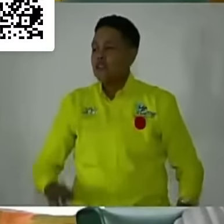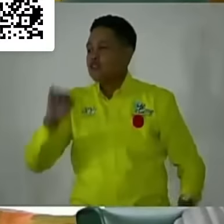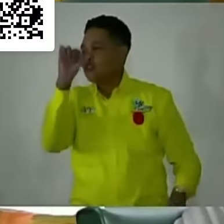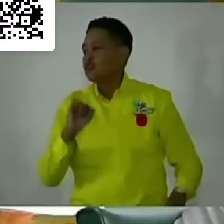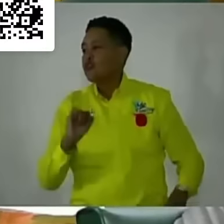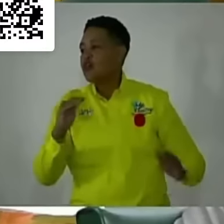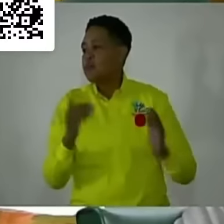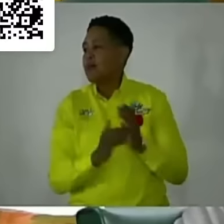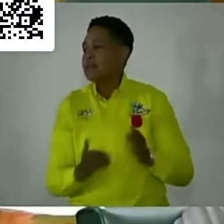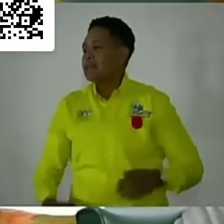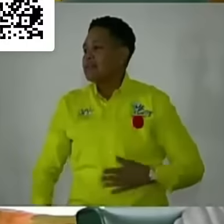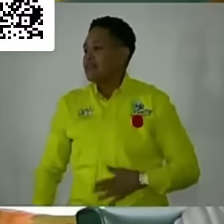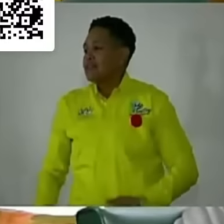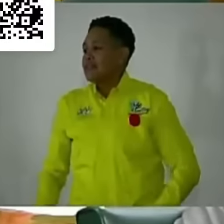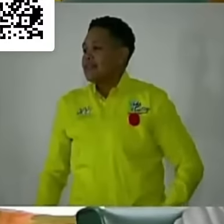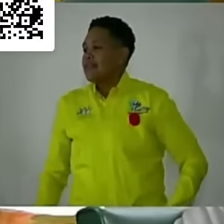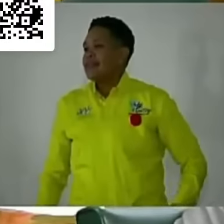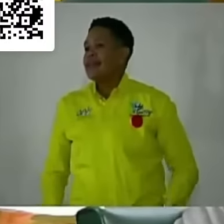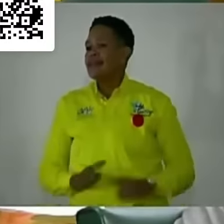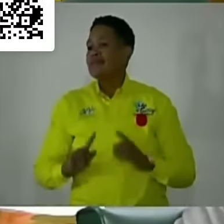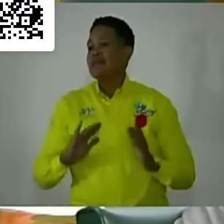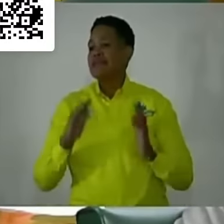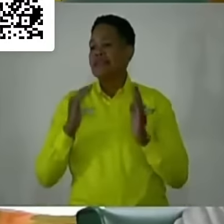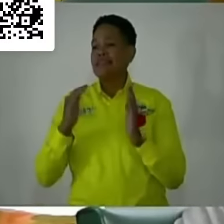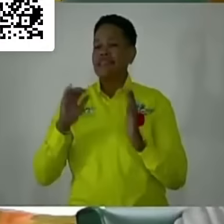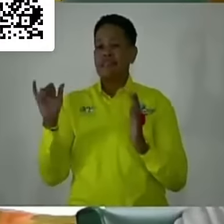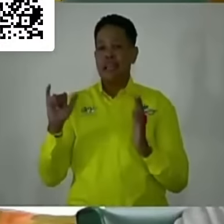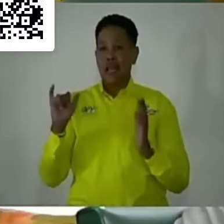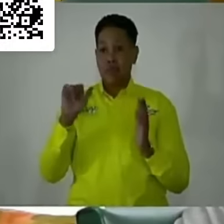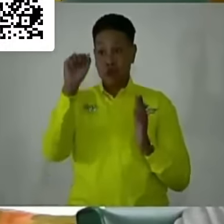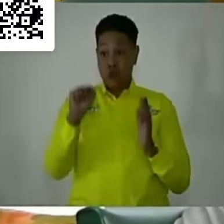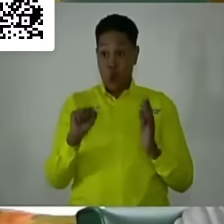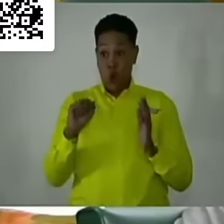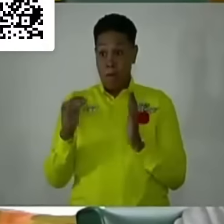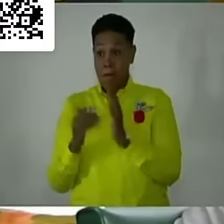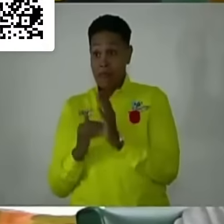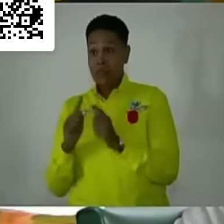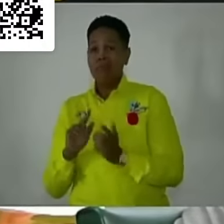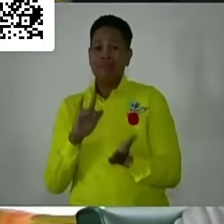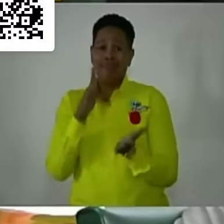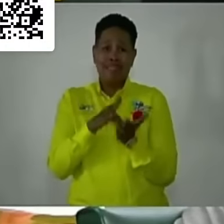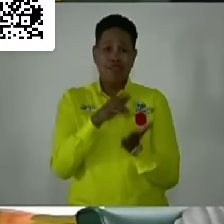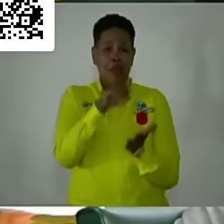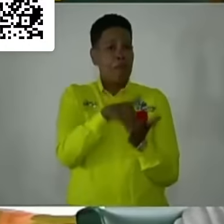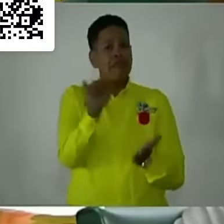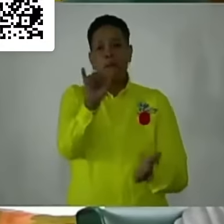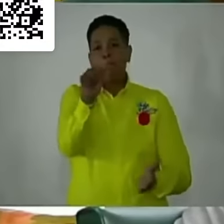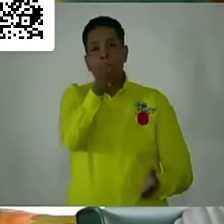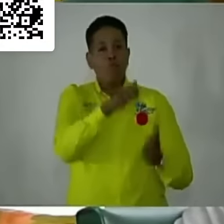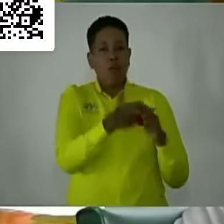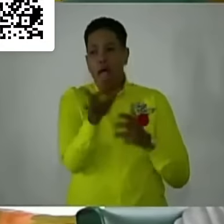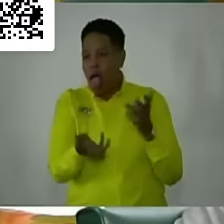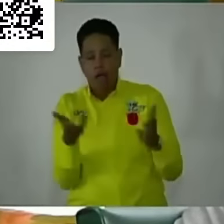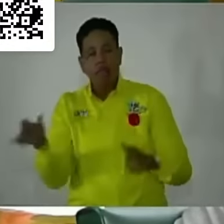Manchester. But Central is in a similar situation, so I can speak to both.